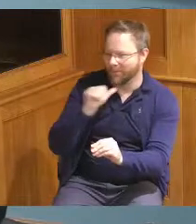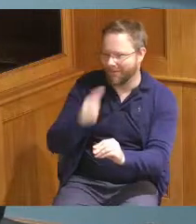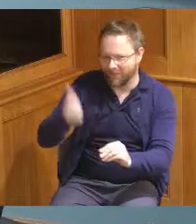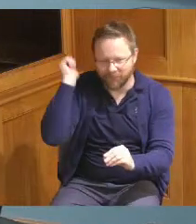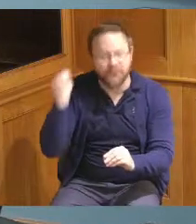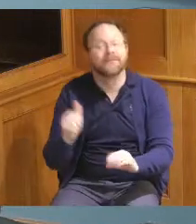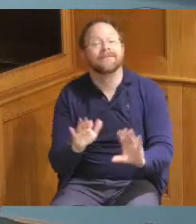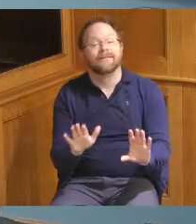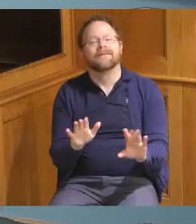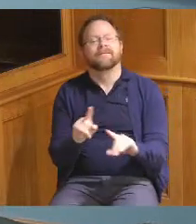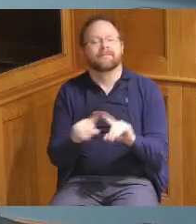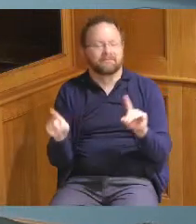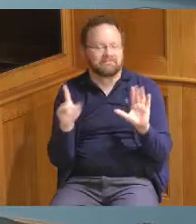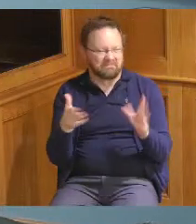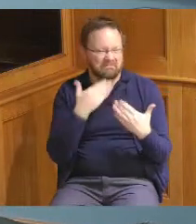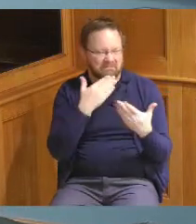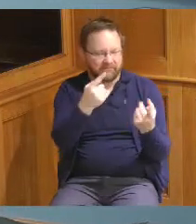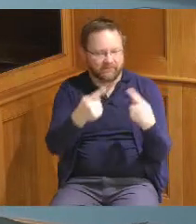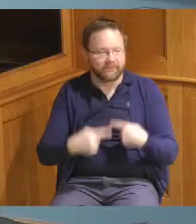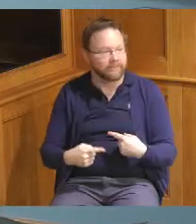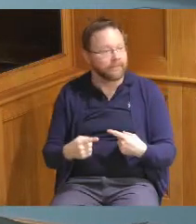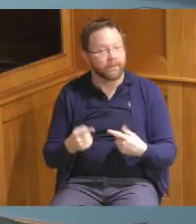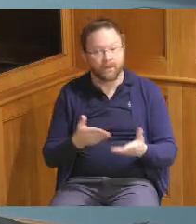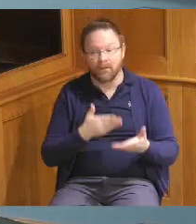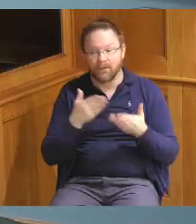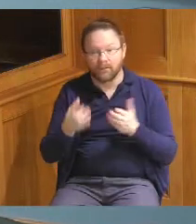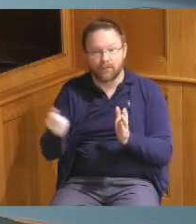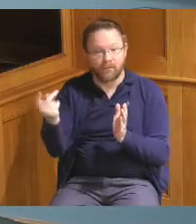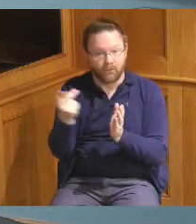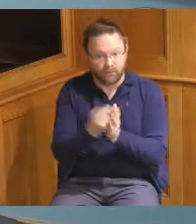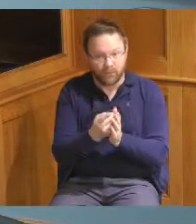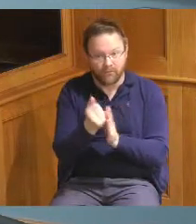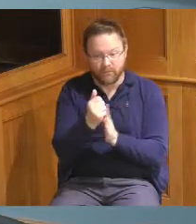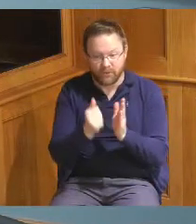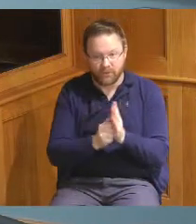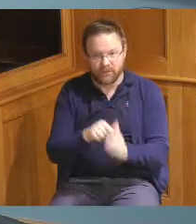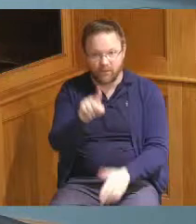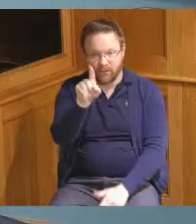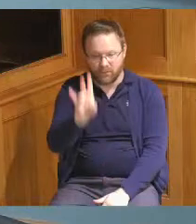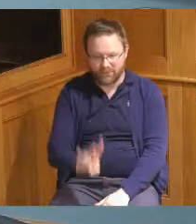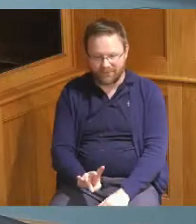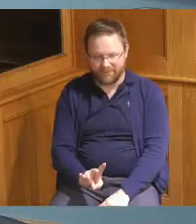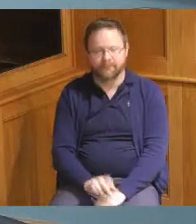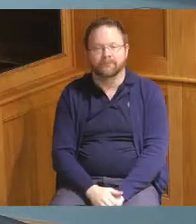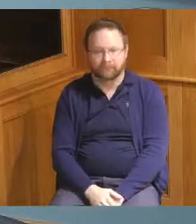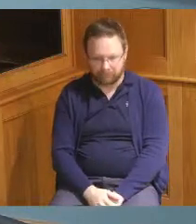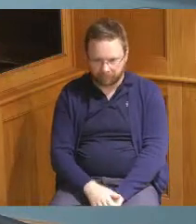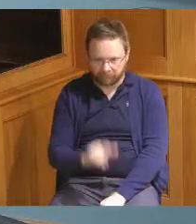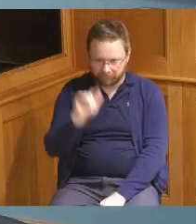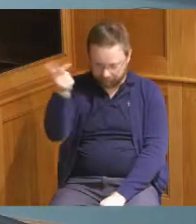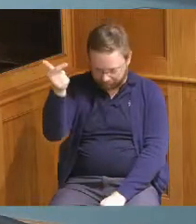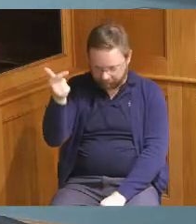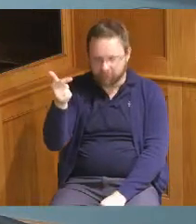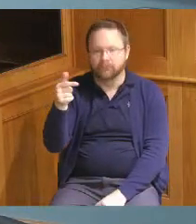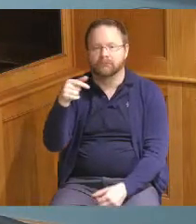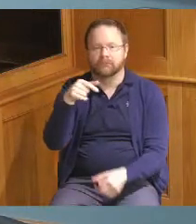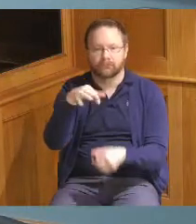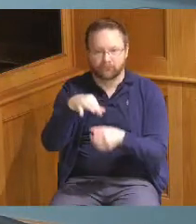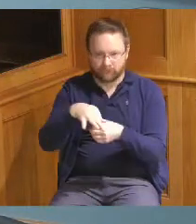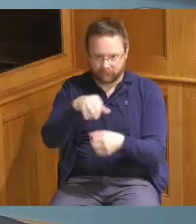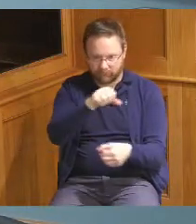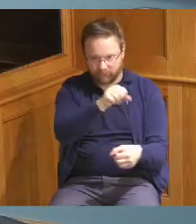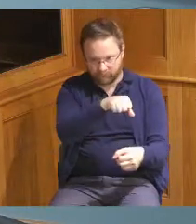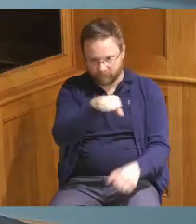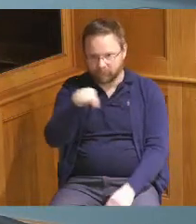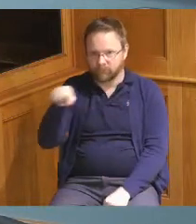Eric. Thank you for being here. I'm going to move that we approve of agenda items 1 through 7. Second, Commissioner Dreehouse? Yes? Commissioner